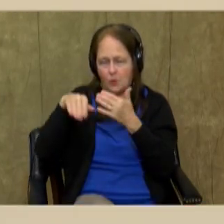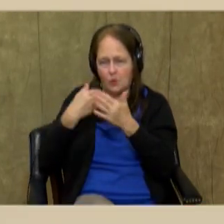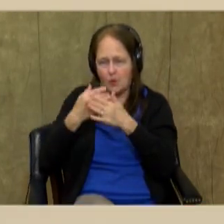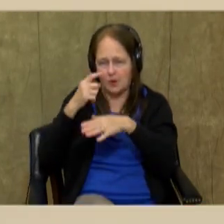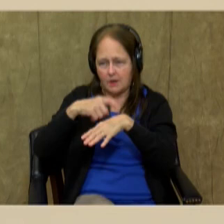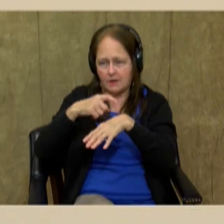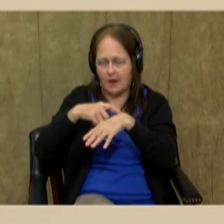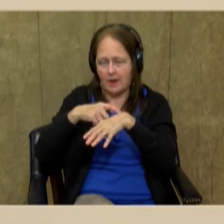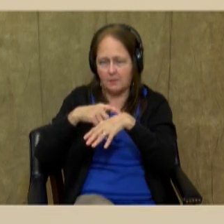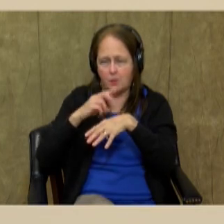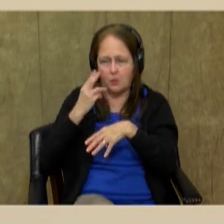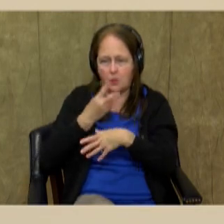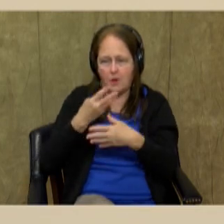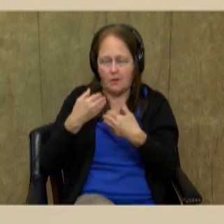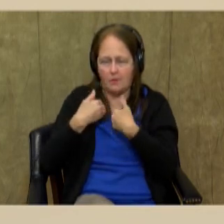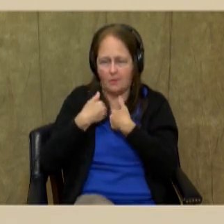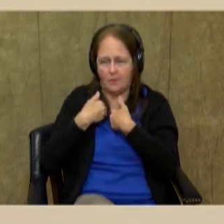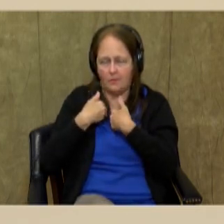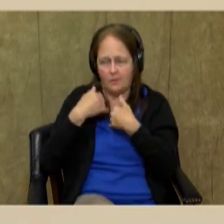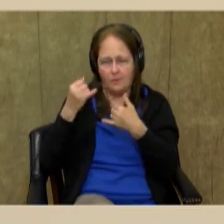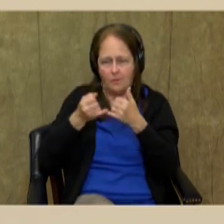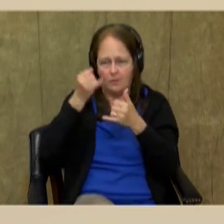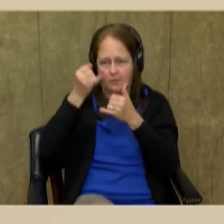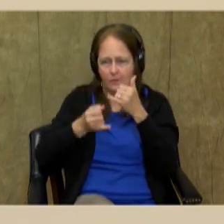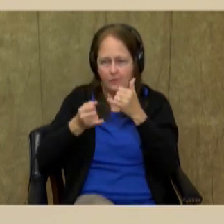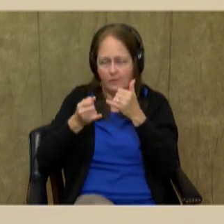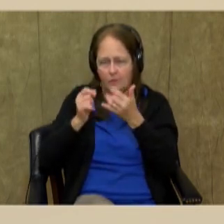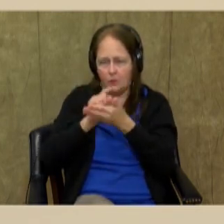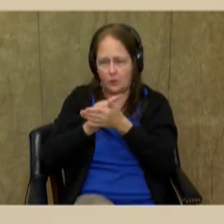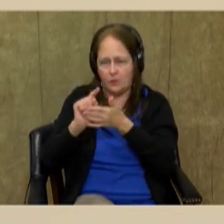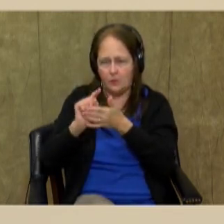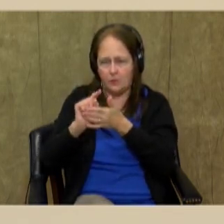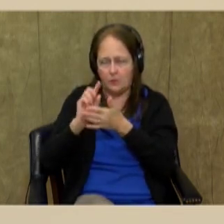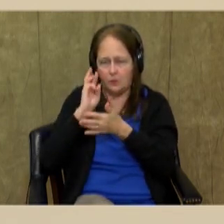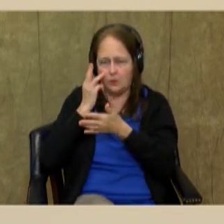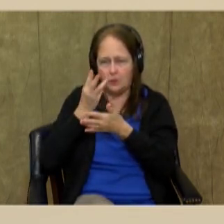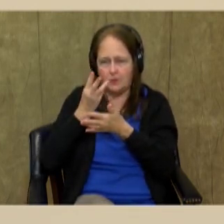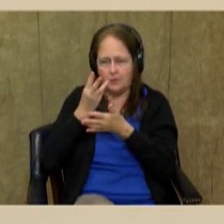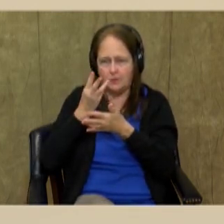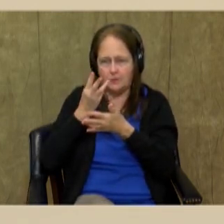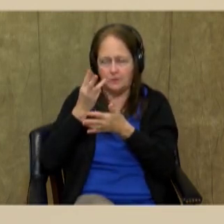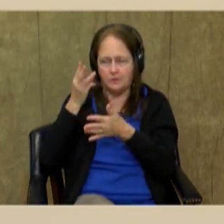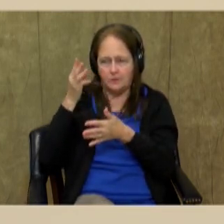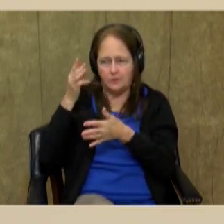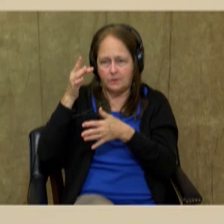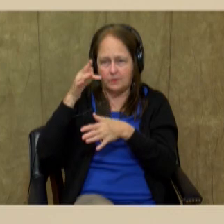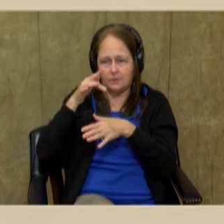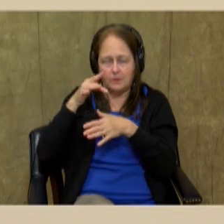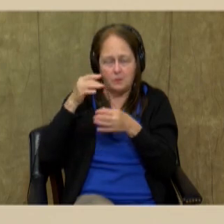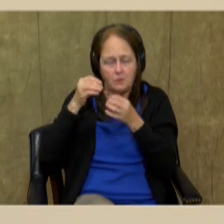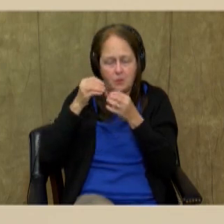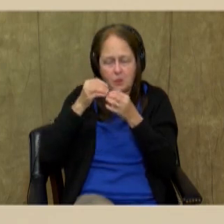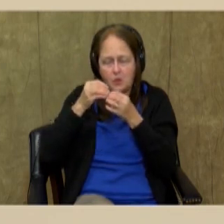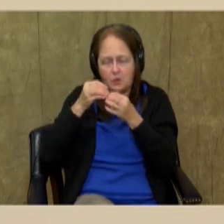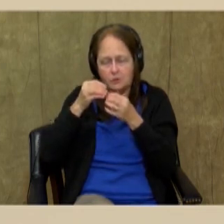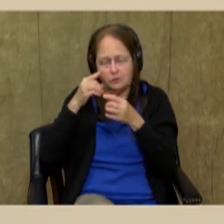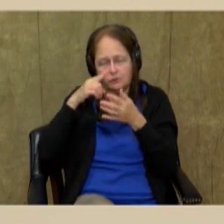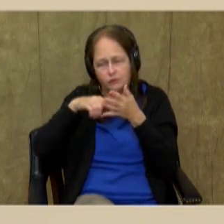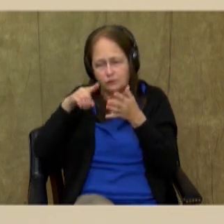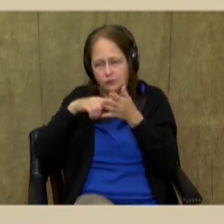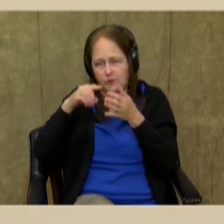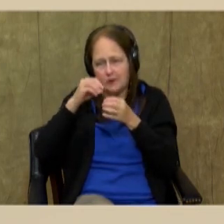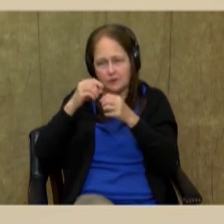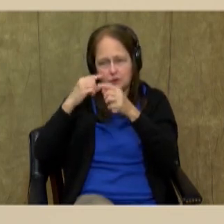time we have. This is our final week. We have barely scratched the surface of all the things that you could learn about